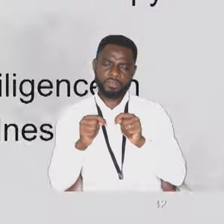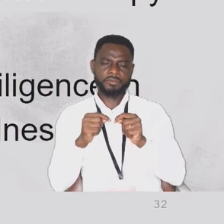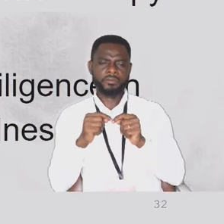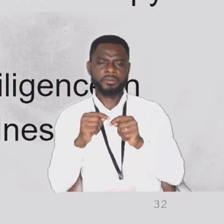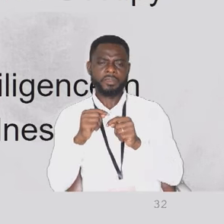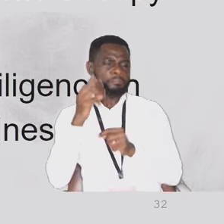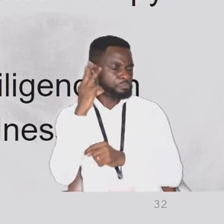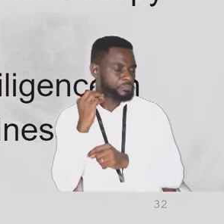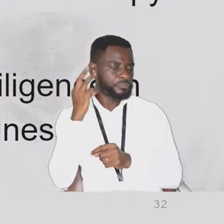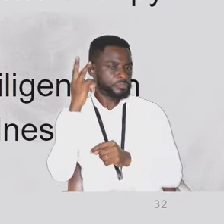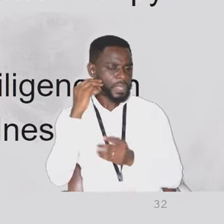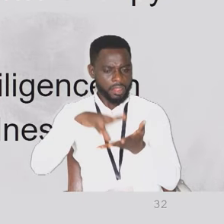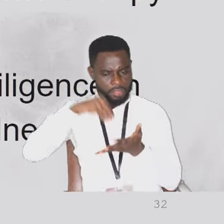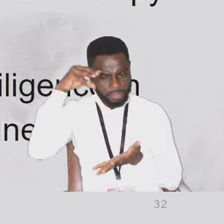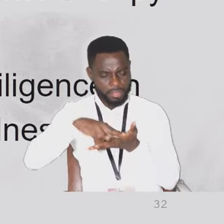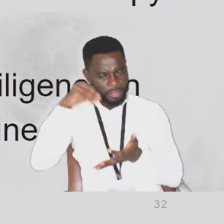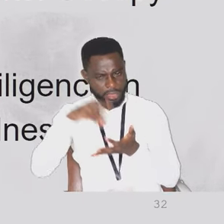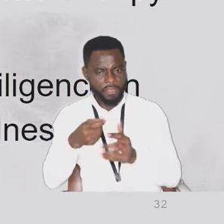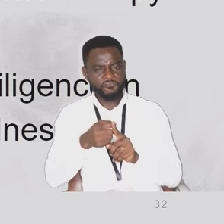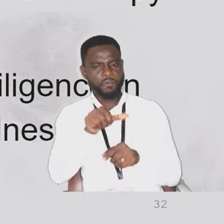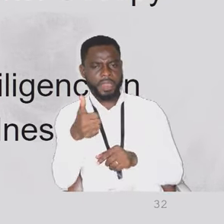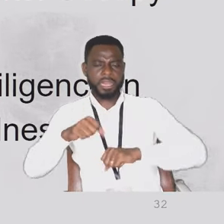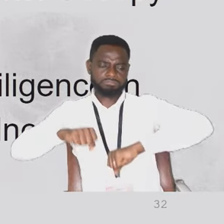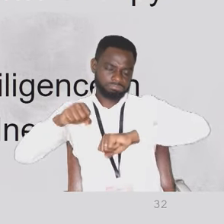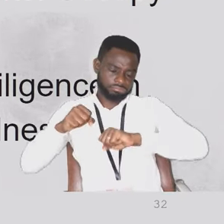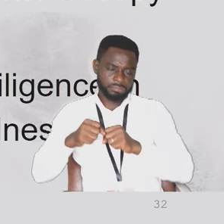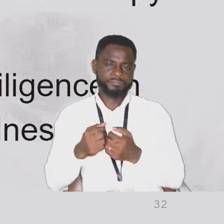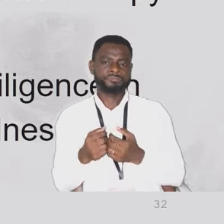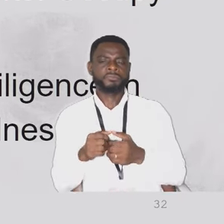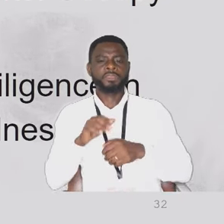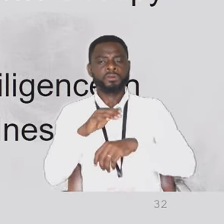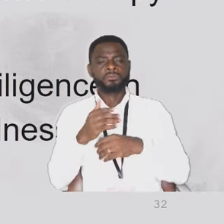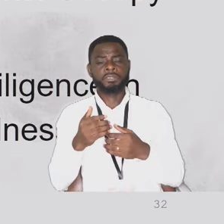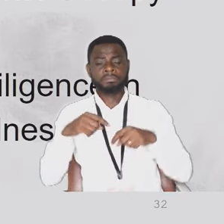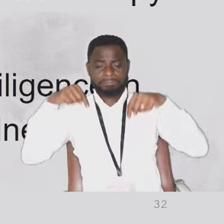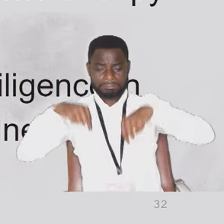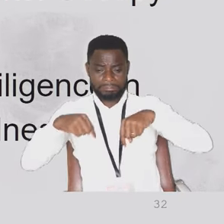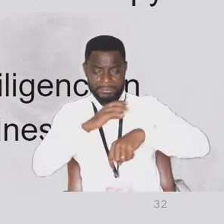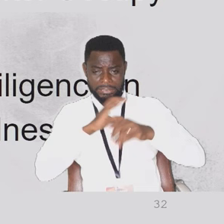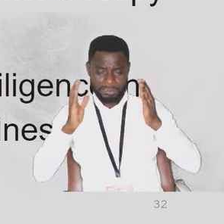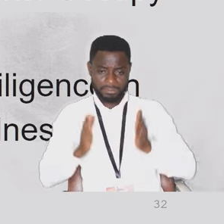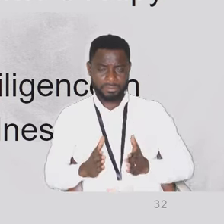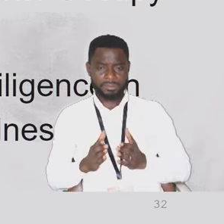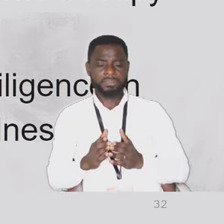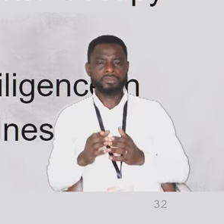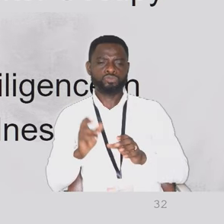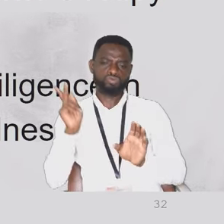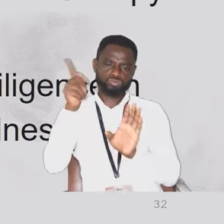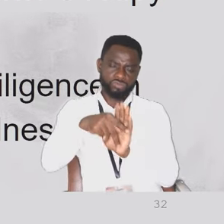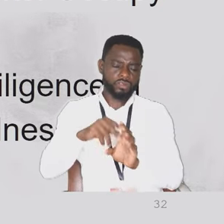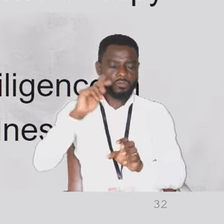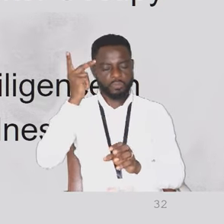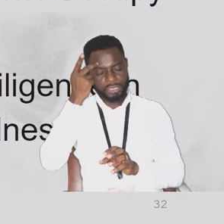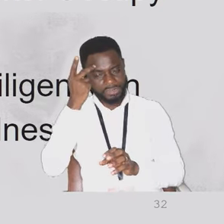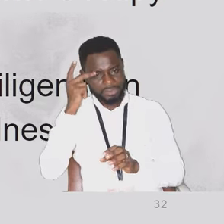intentional mentor of Christians to take public office. Call to action. Encourage Christians to venture into politics, public